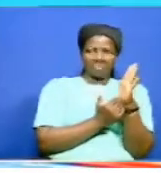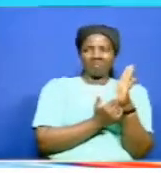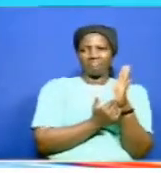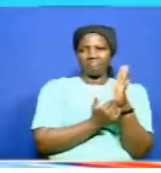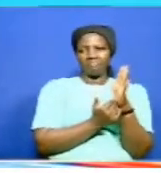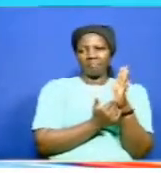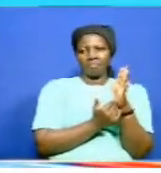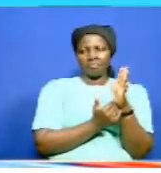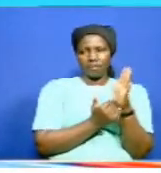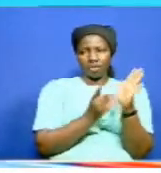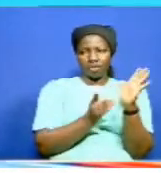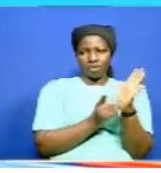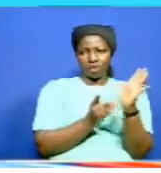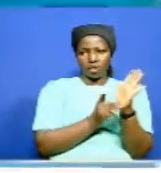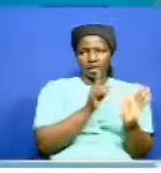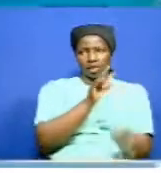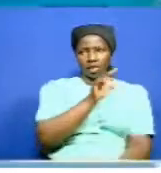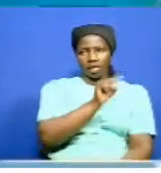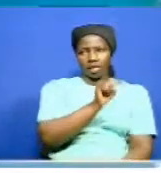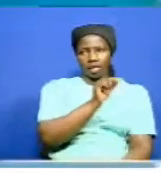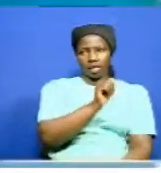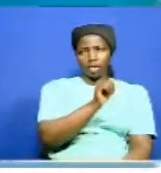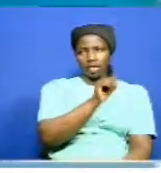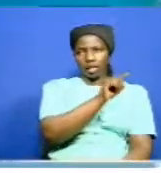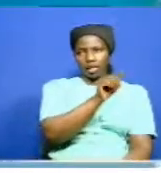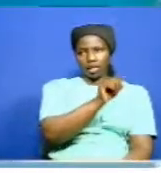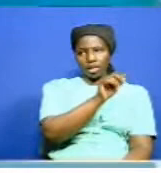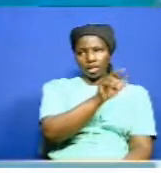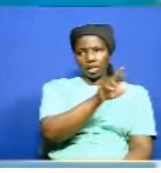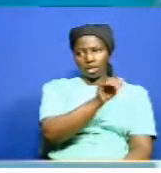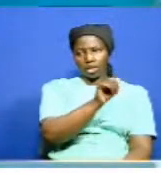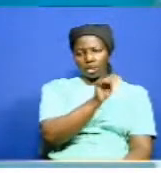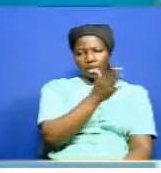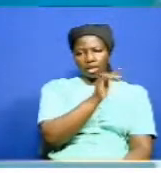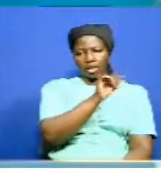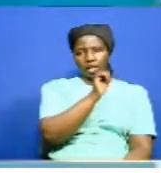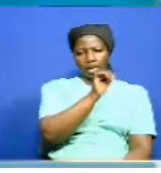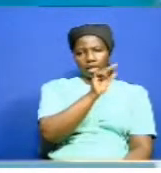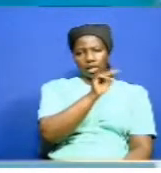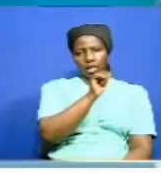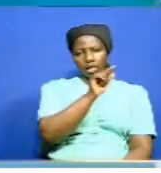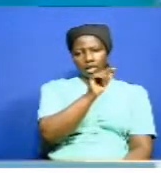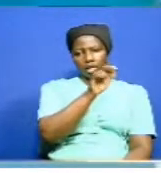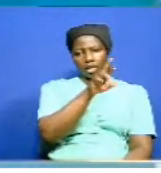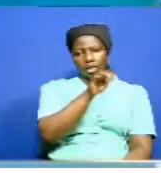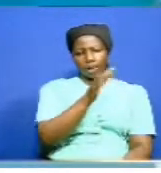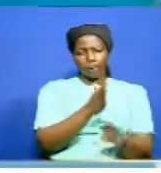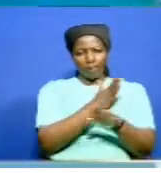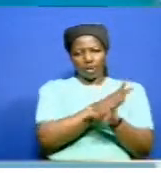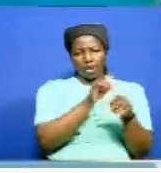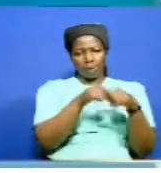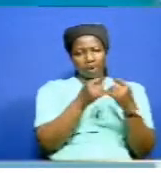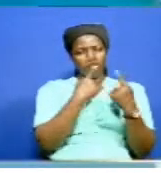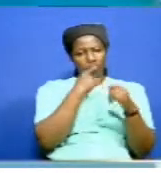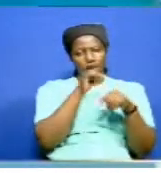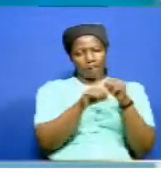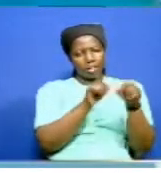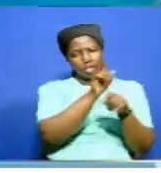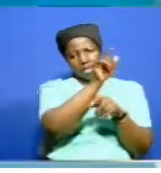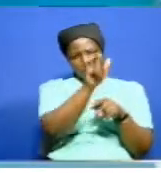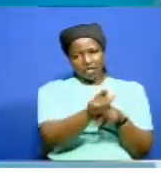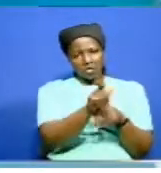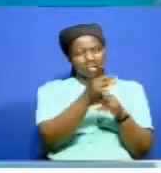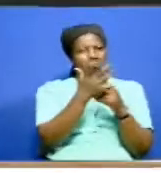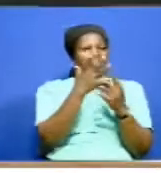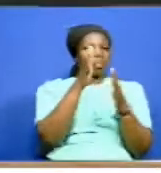Nazira Ganatra. And before the break, we were talking about vaccinations and regions. We've seen North America, they kind